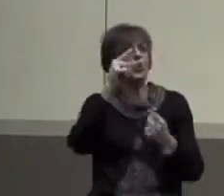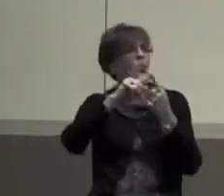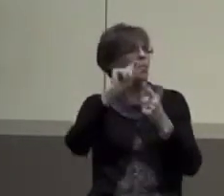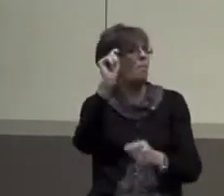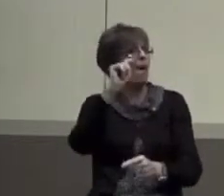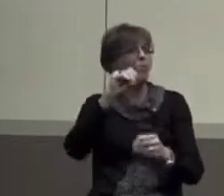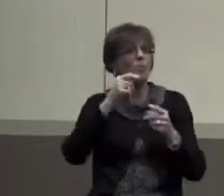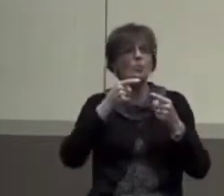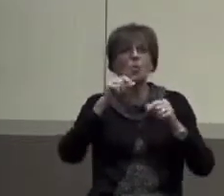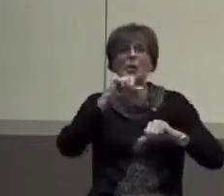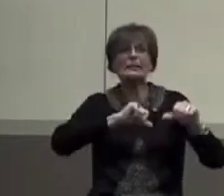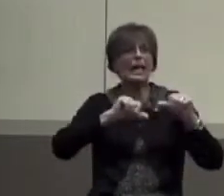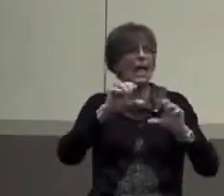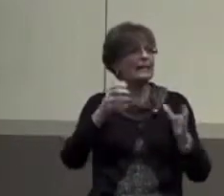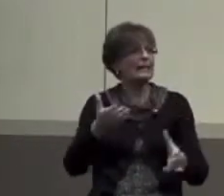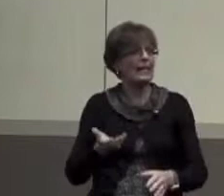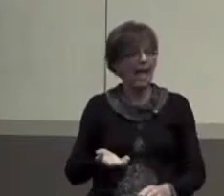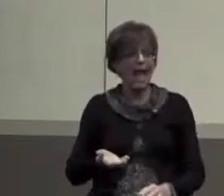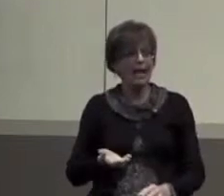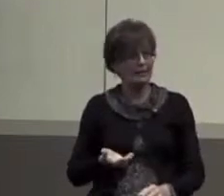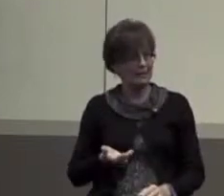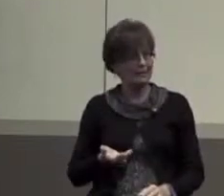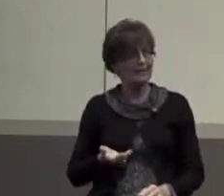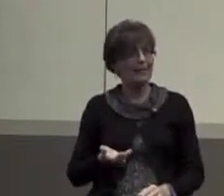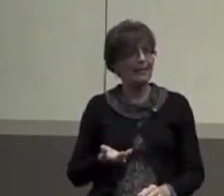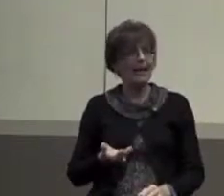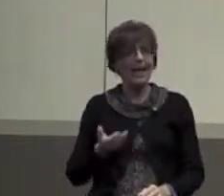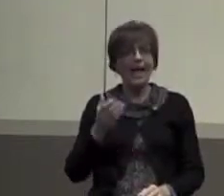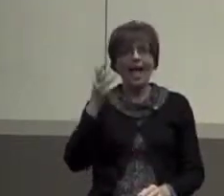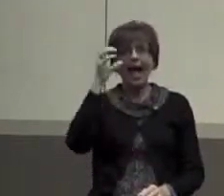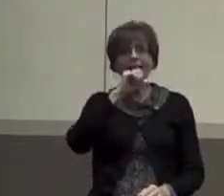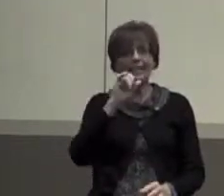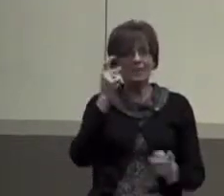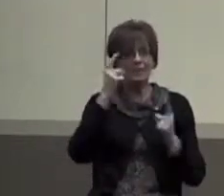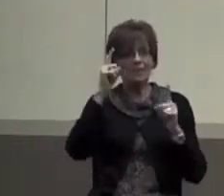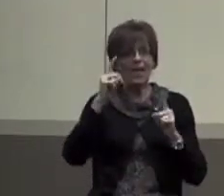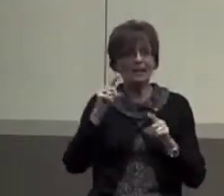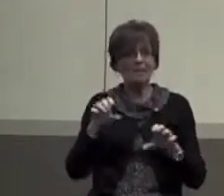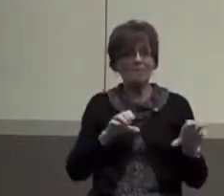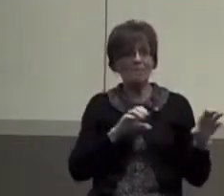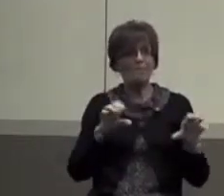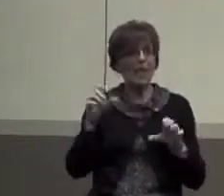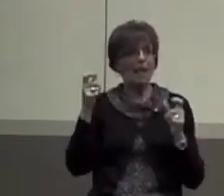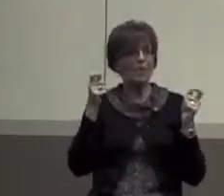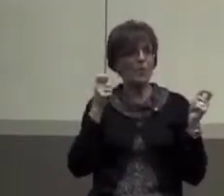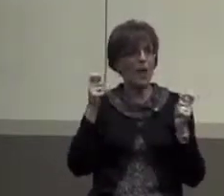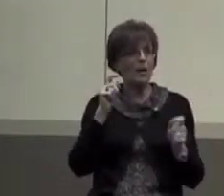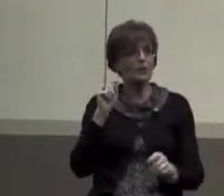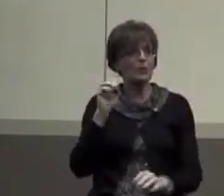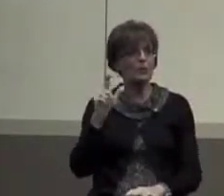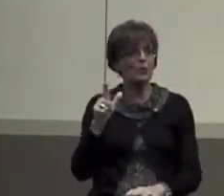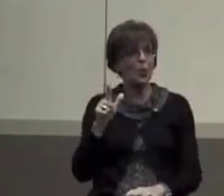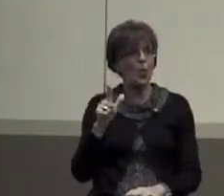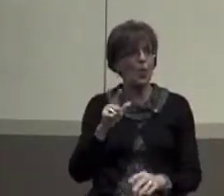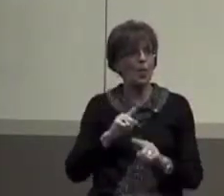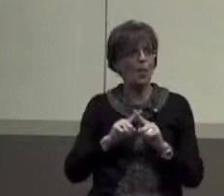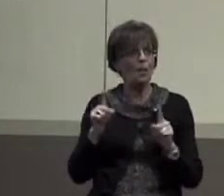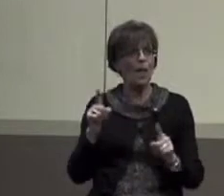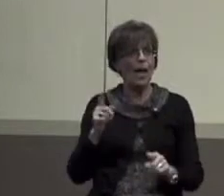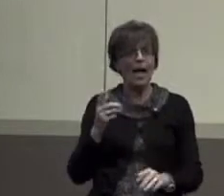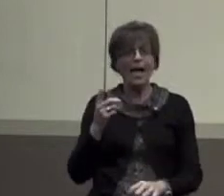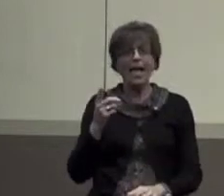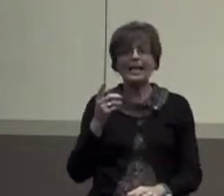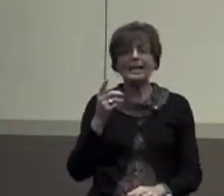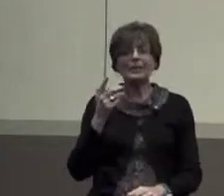class. But I guess it was an effective behavior management tool. But,